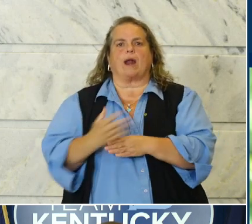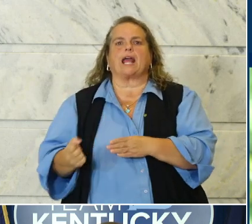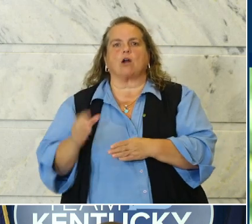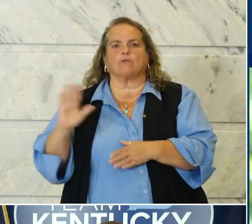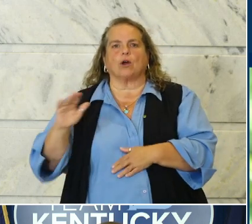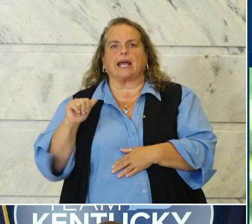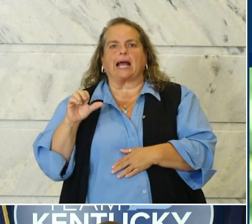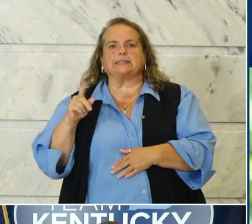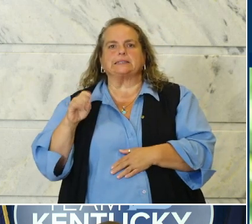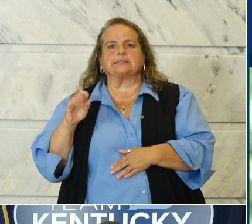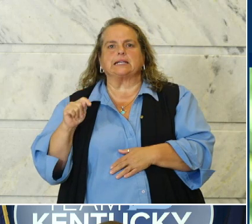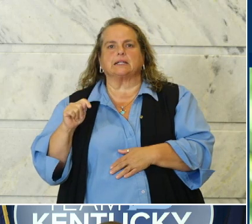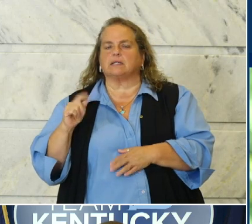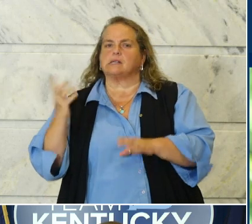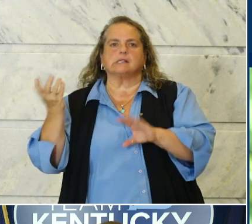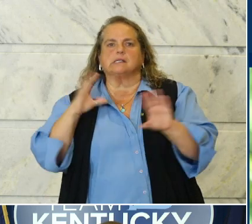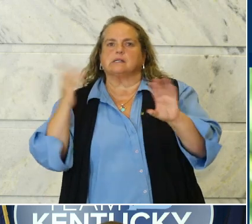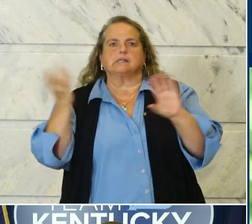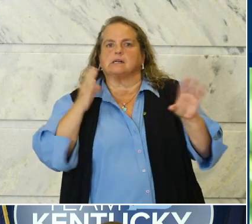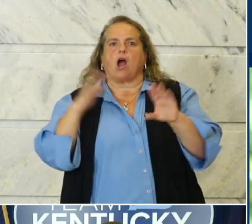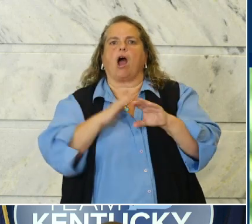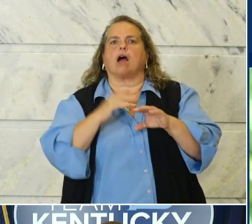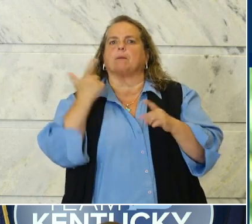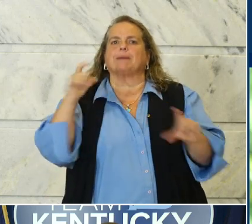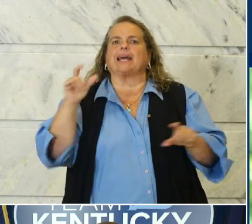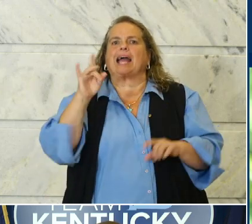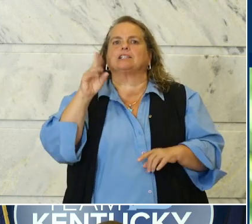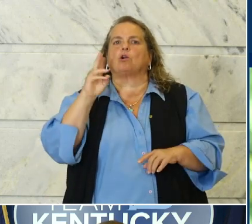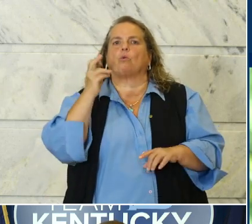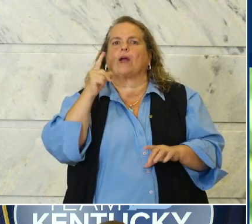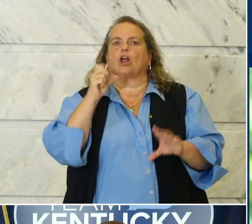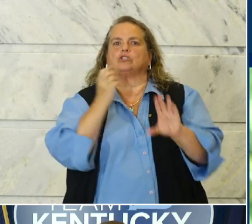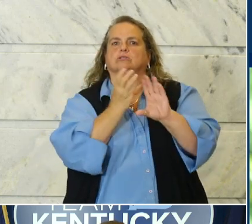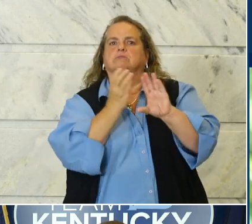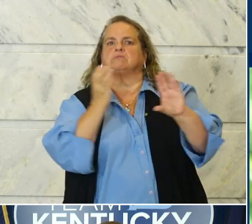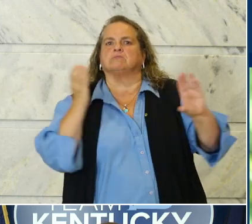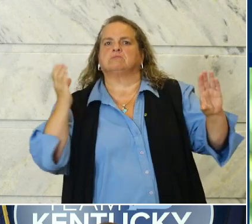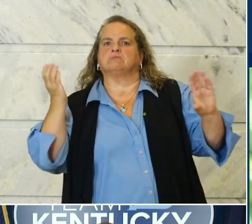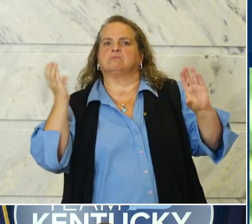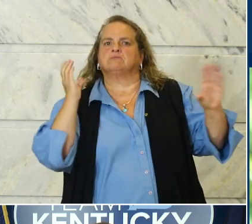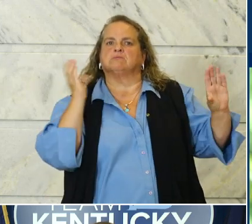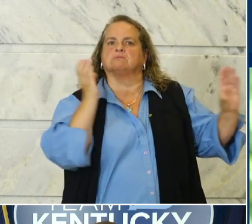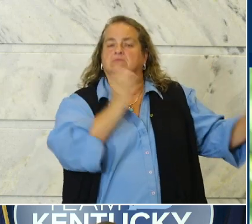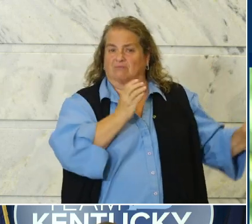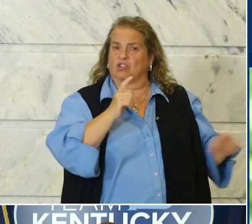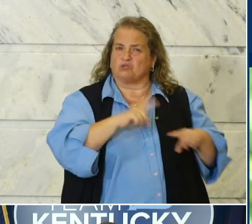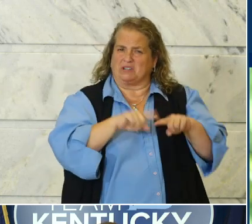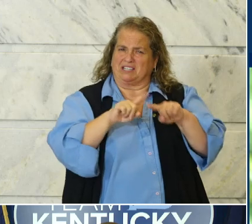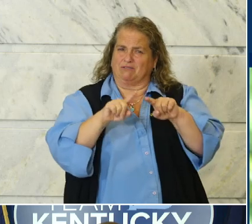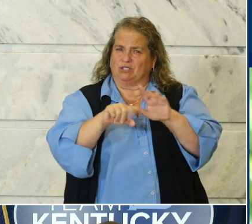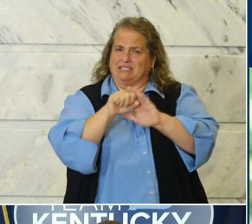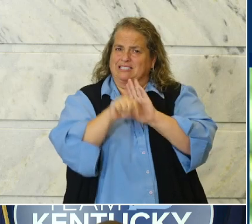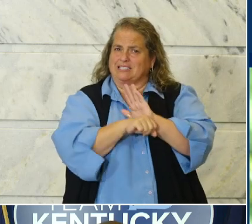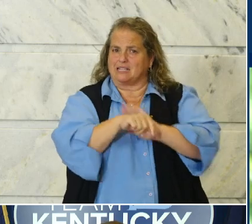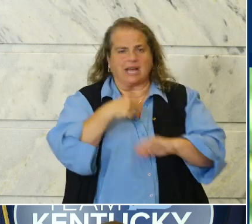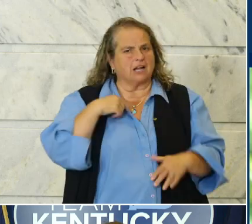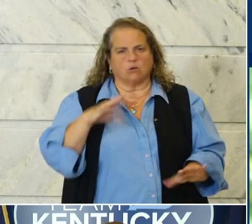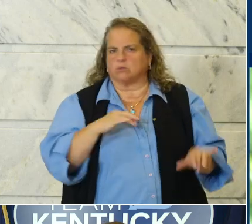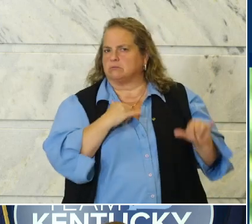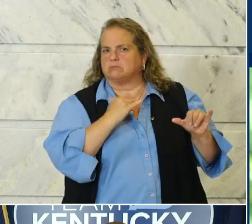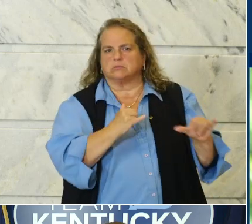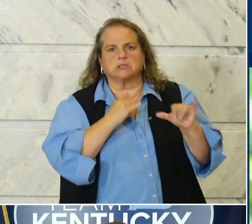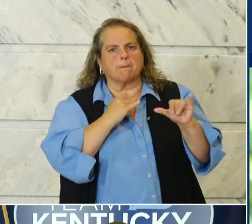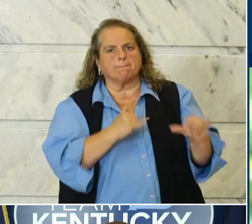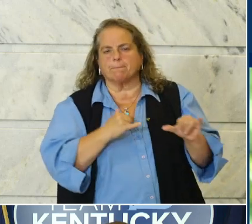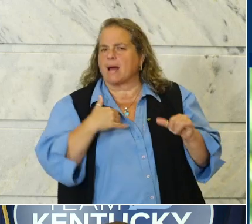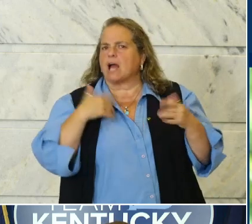that they're loading on 18-wheelers to come to us. That's happening right now in other states. I don't want to be a state that has to order